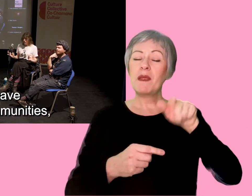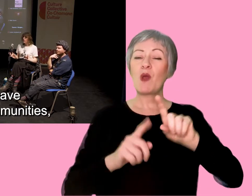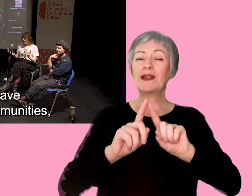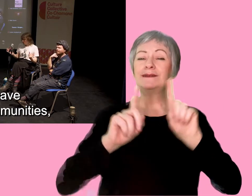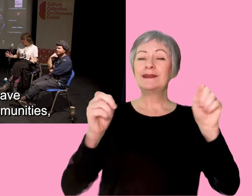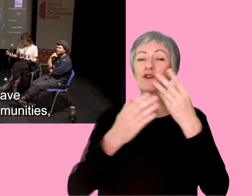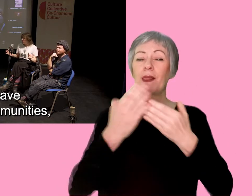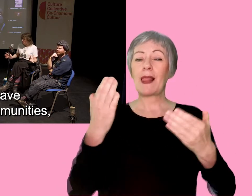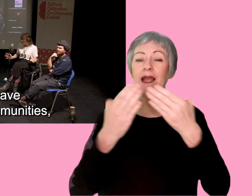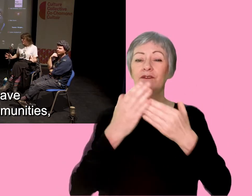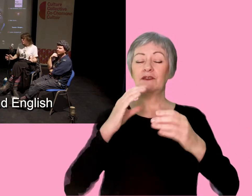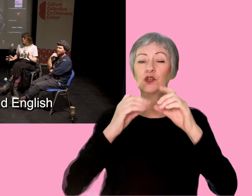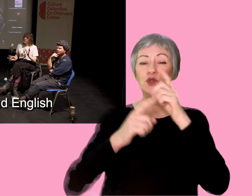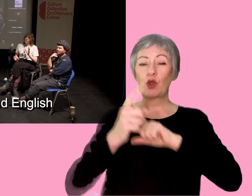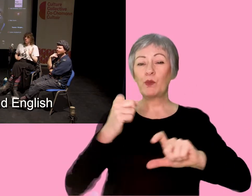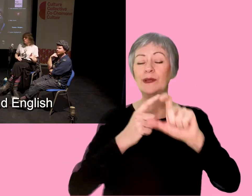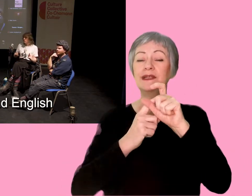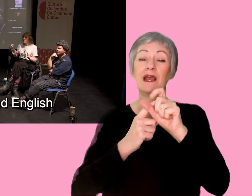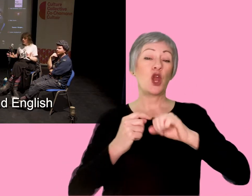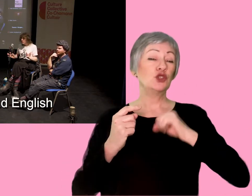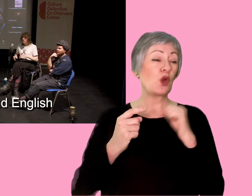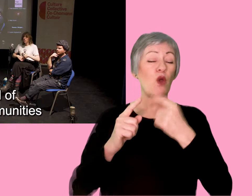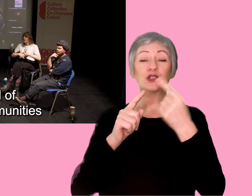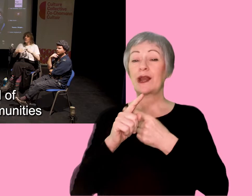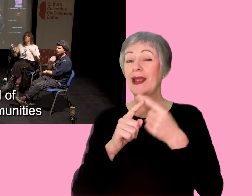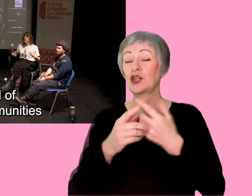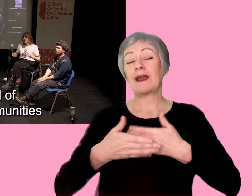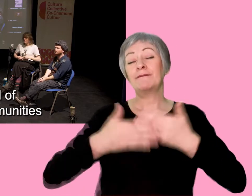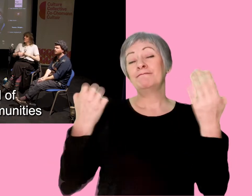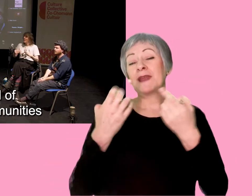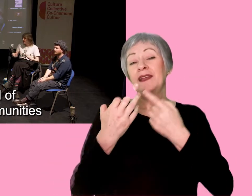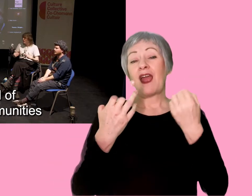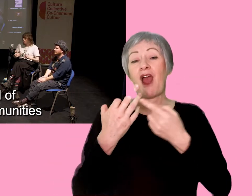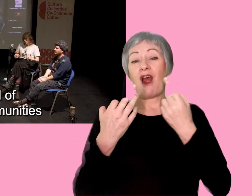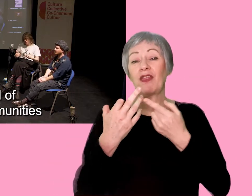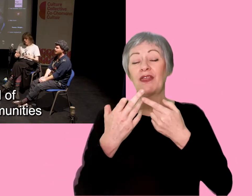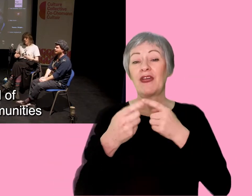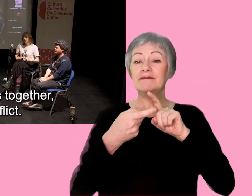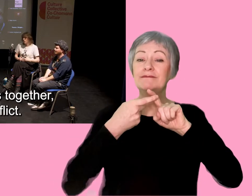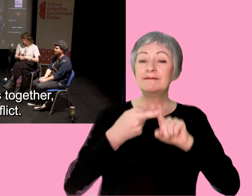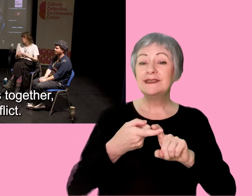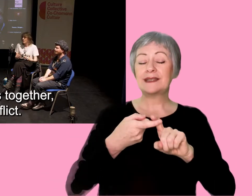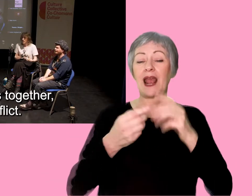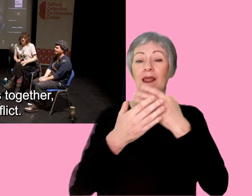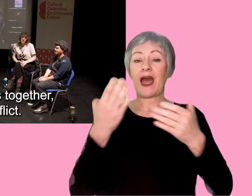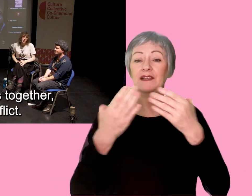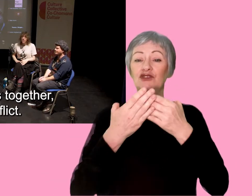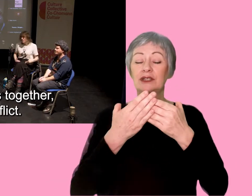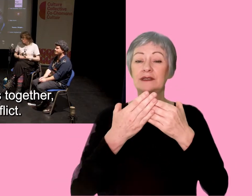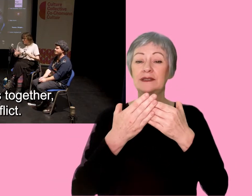different language communities, whether that's Scots and English or any other kind of set of language communities that